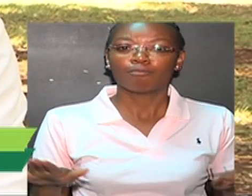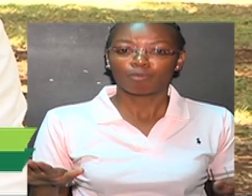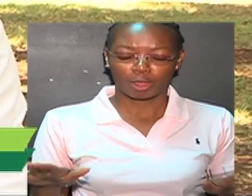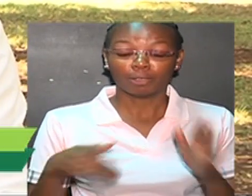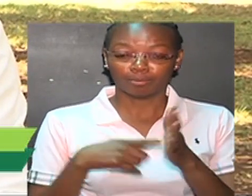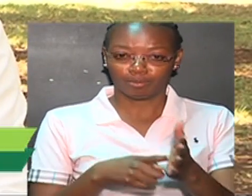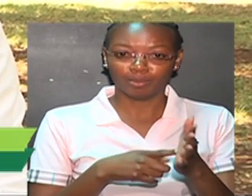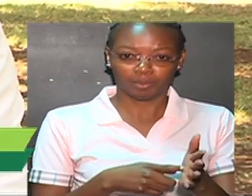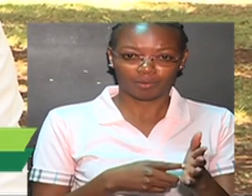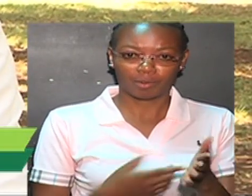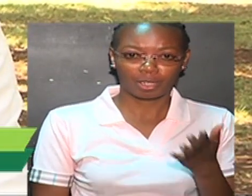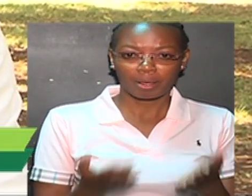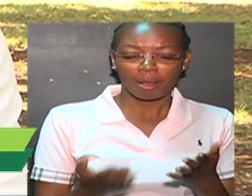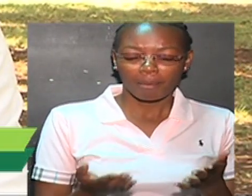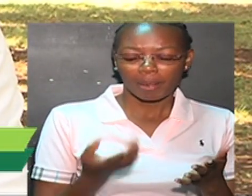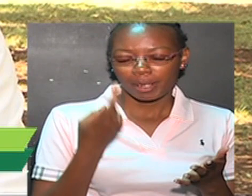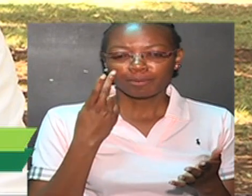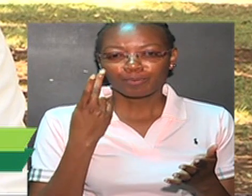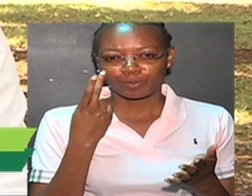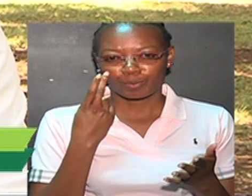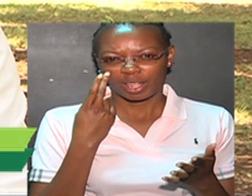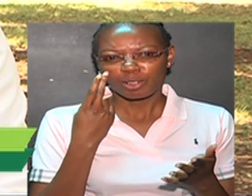example, you find that